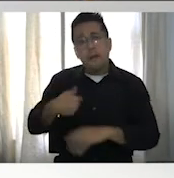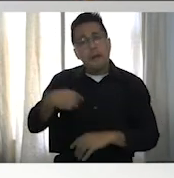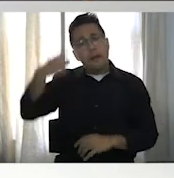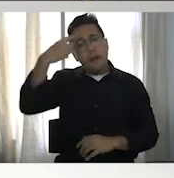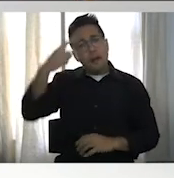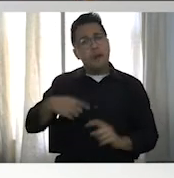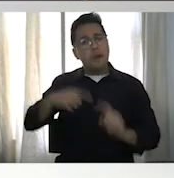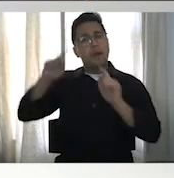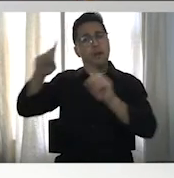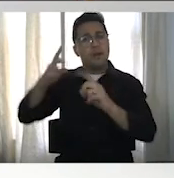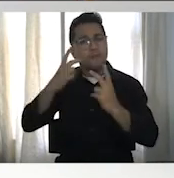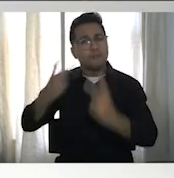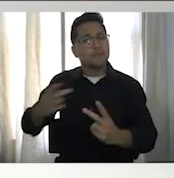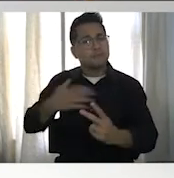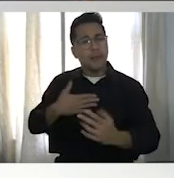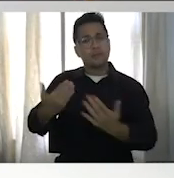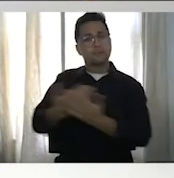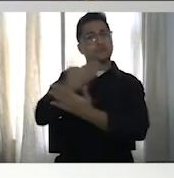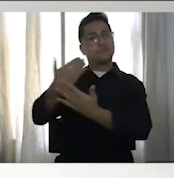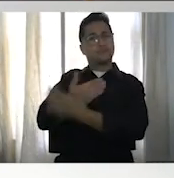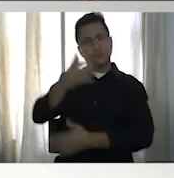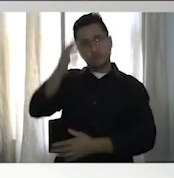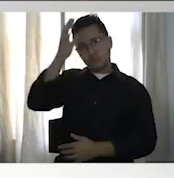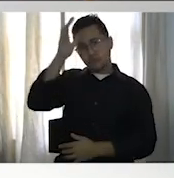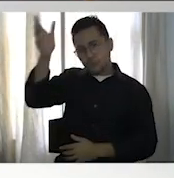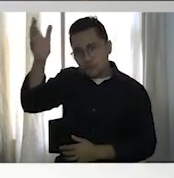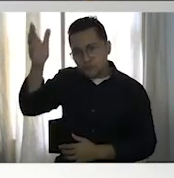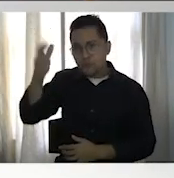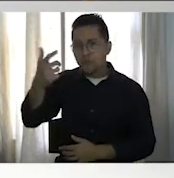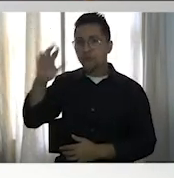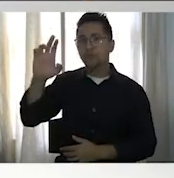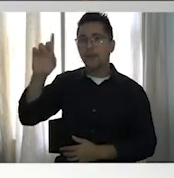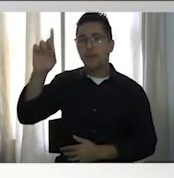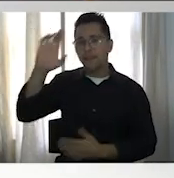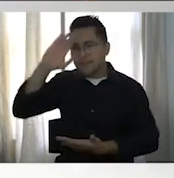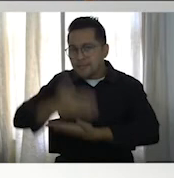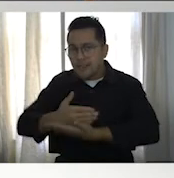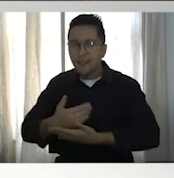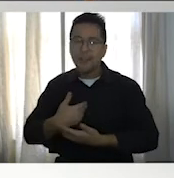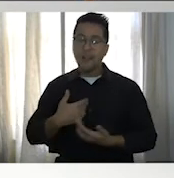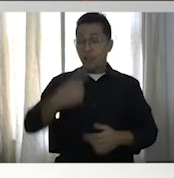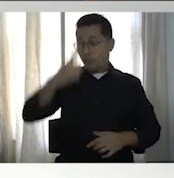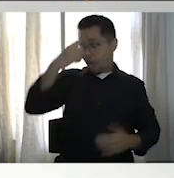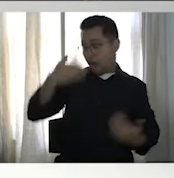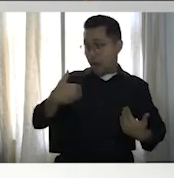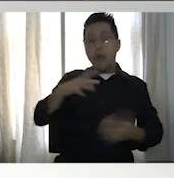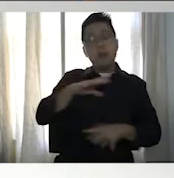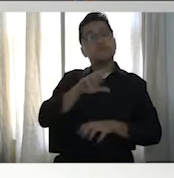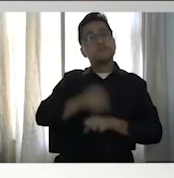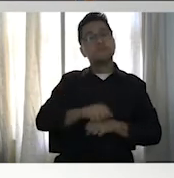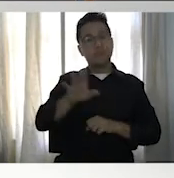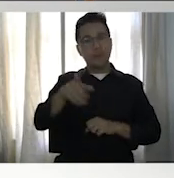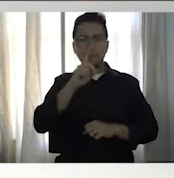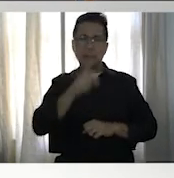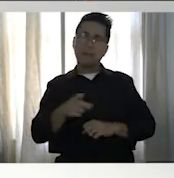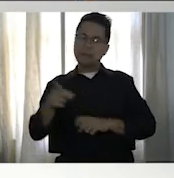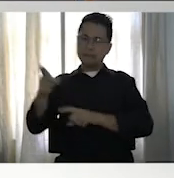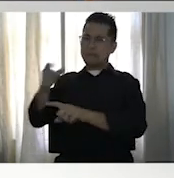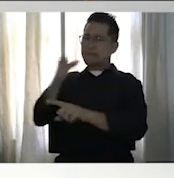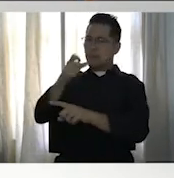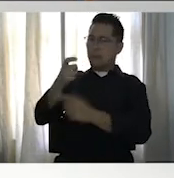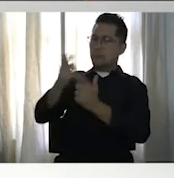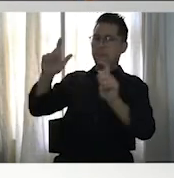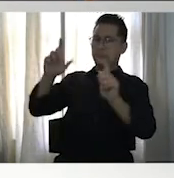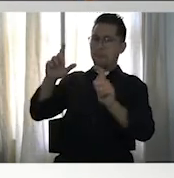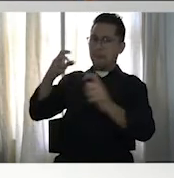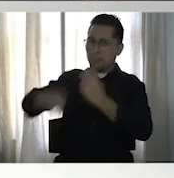new grandson, and I thought I had a reservation. Okay, really, in the scheme of things, not a big problem. But